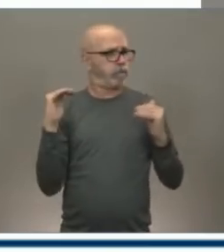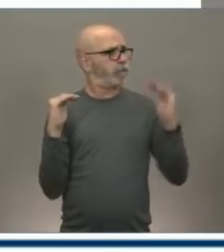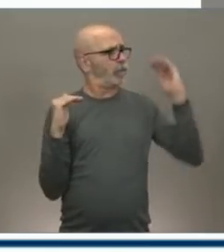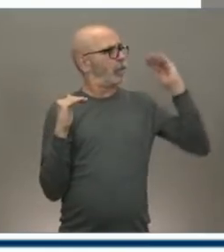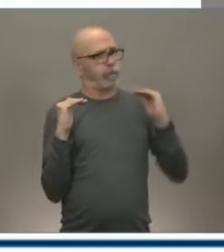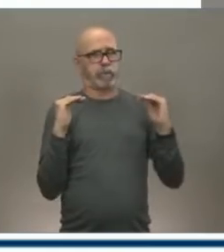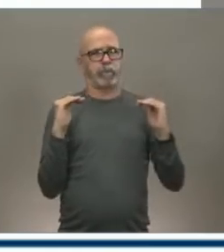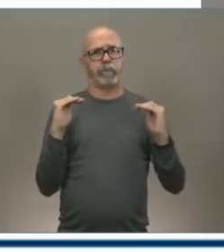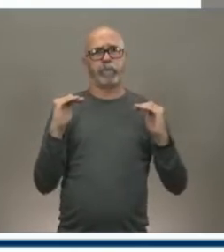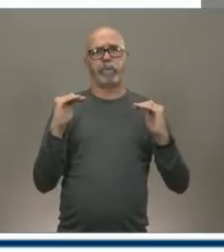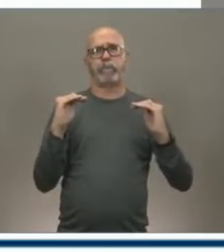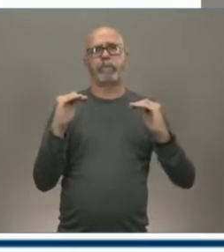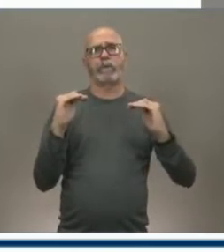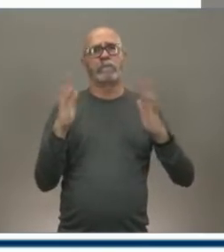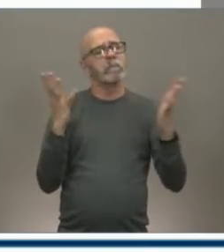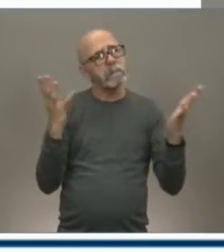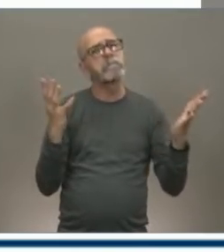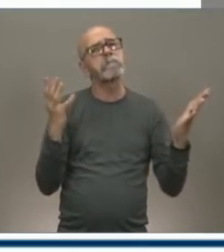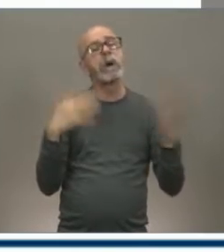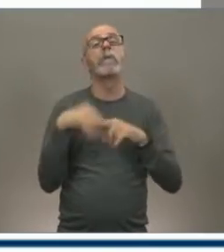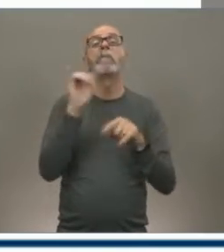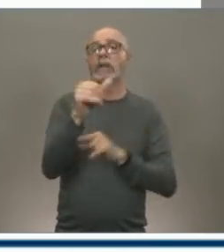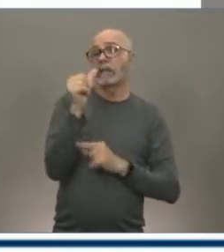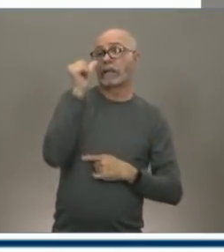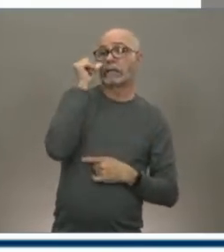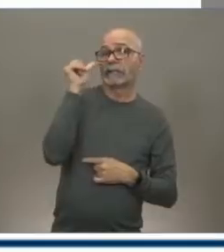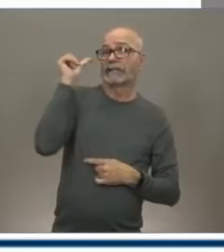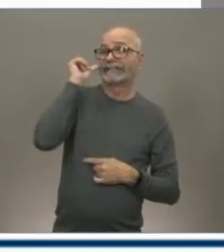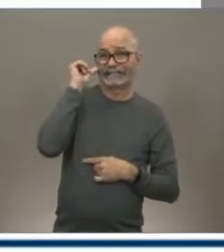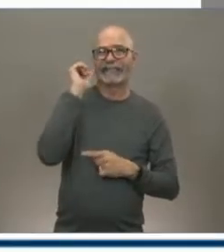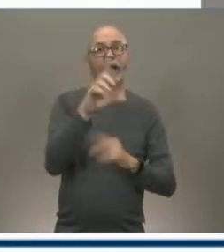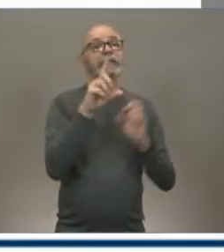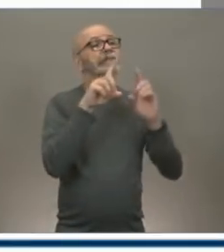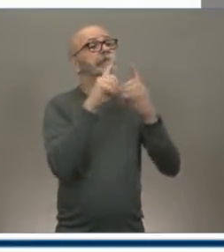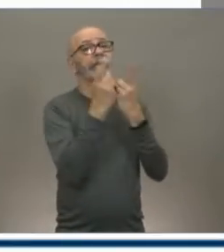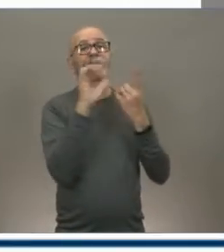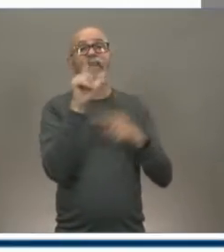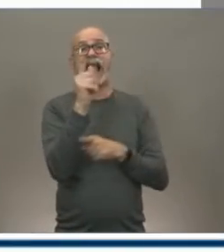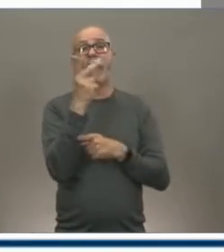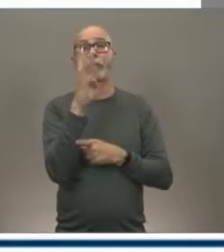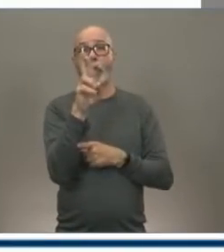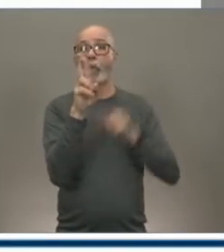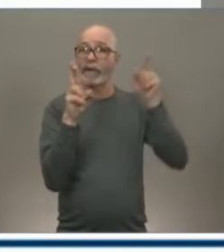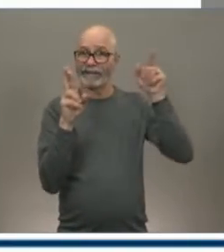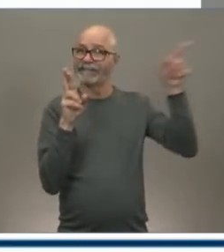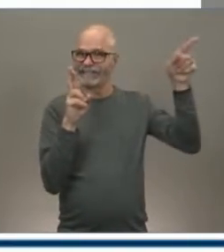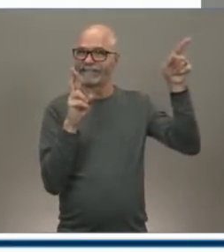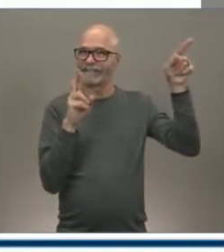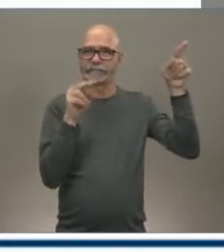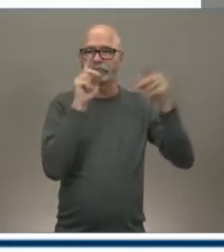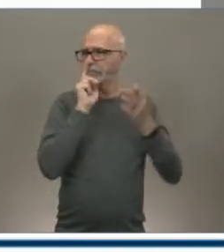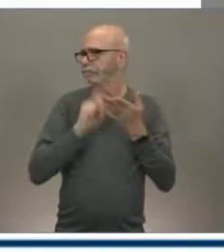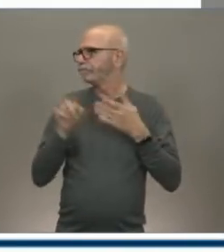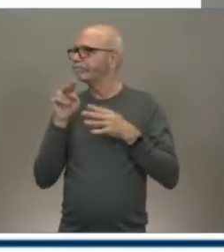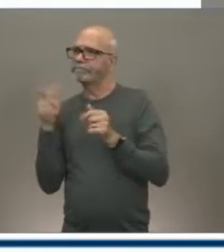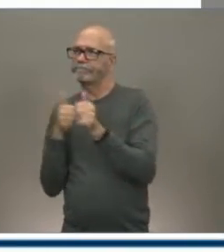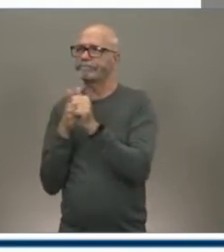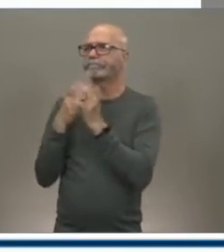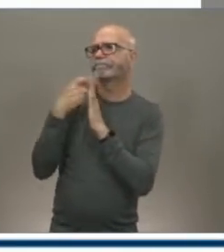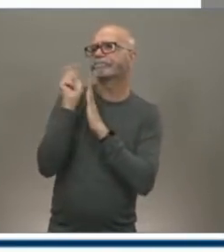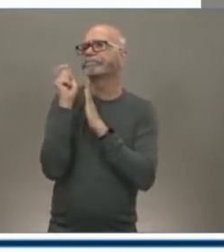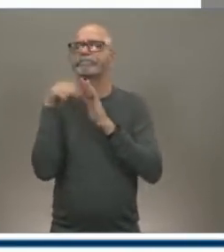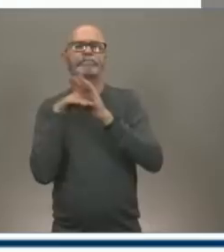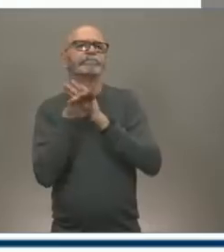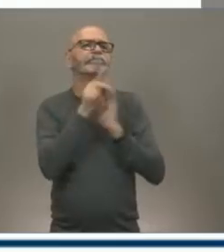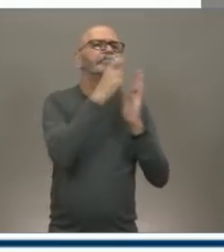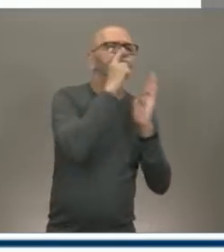heard yesterday from my colleagues at the Department of Labor, who are doing a lot of the compliance visits to various